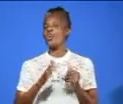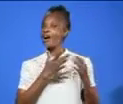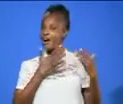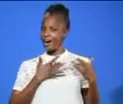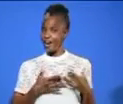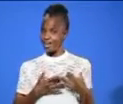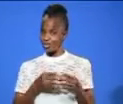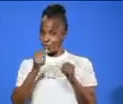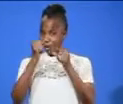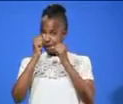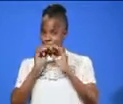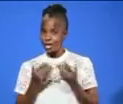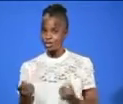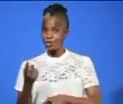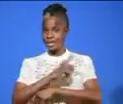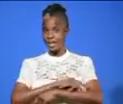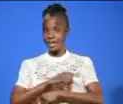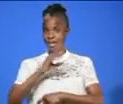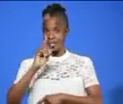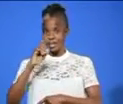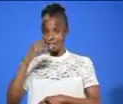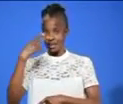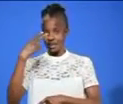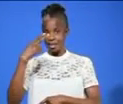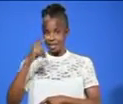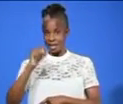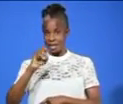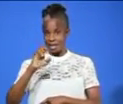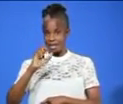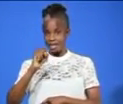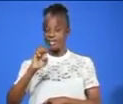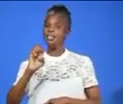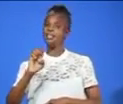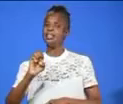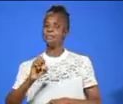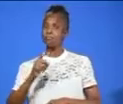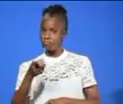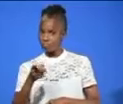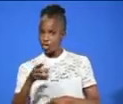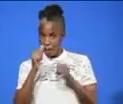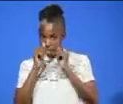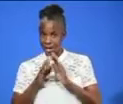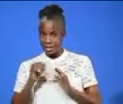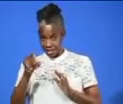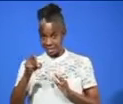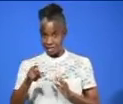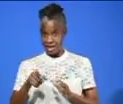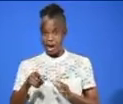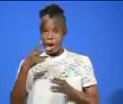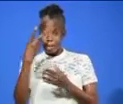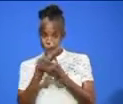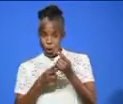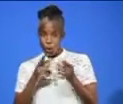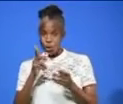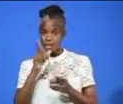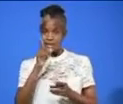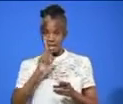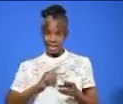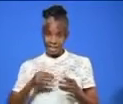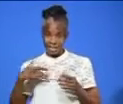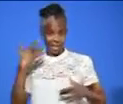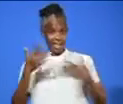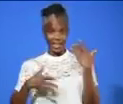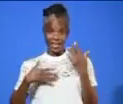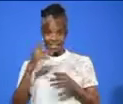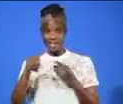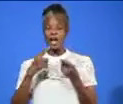were. Denise. Yes, indeed so. And you know I get excited about the word, and I hope our viewers, you